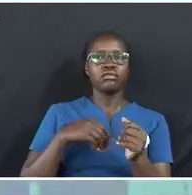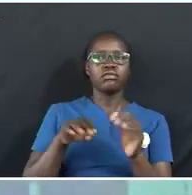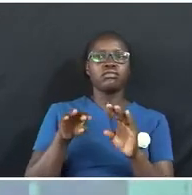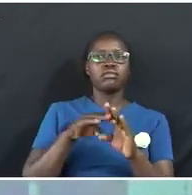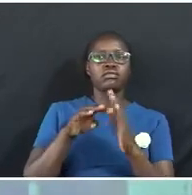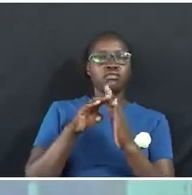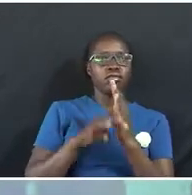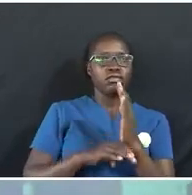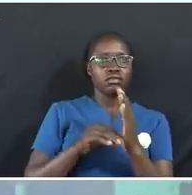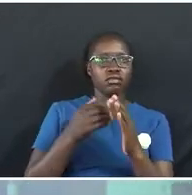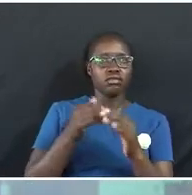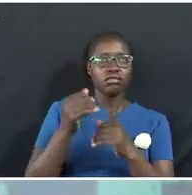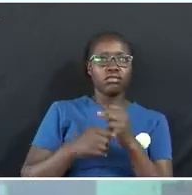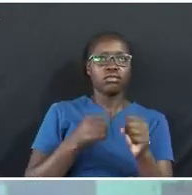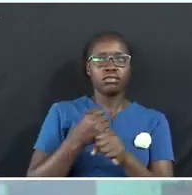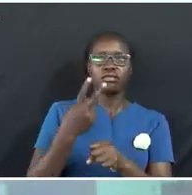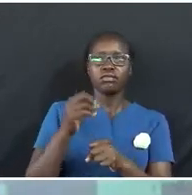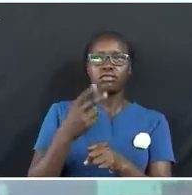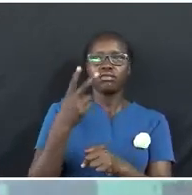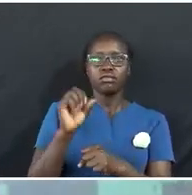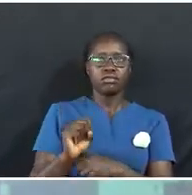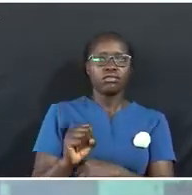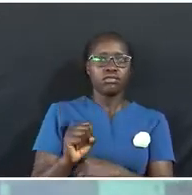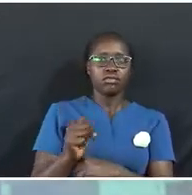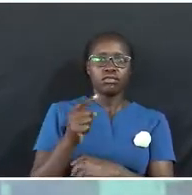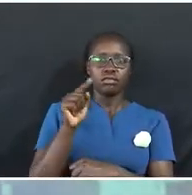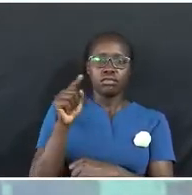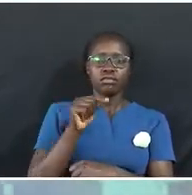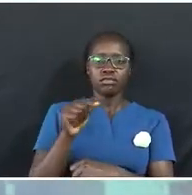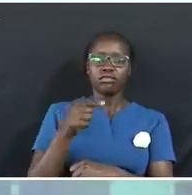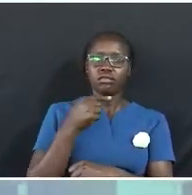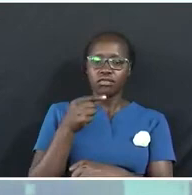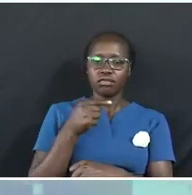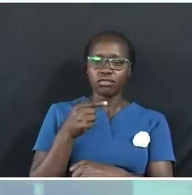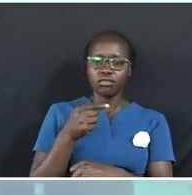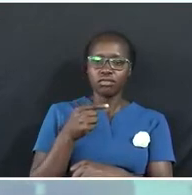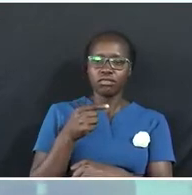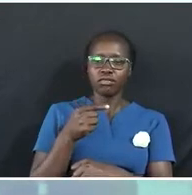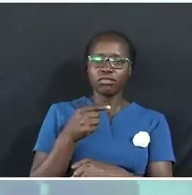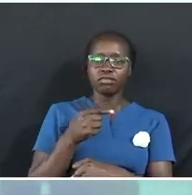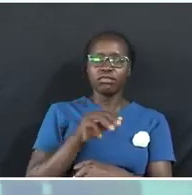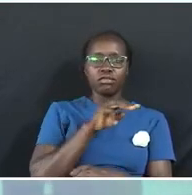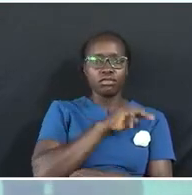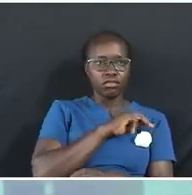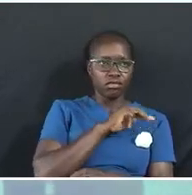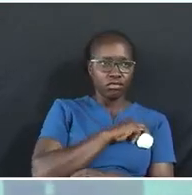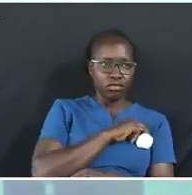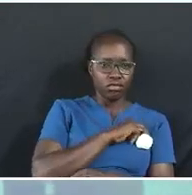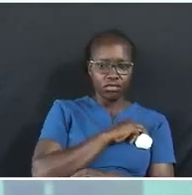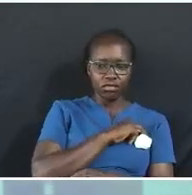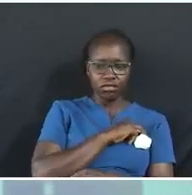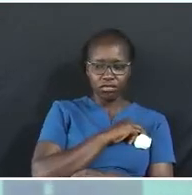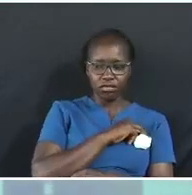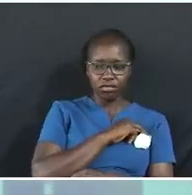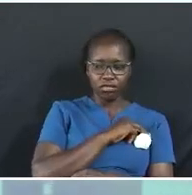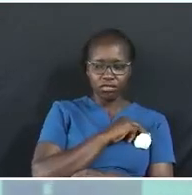the year 2025. Therefore, we say Mission Impact